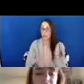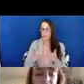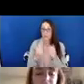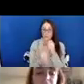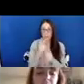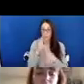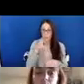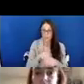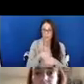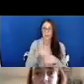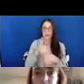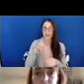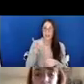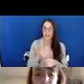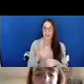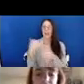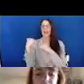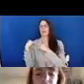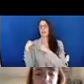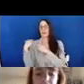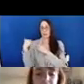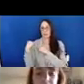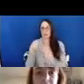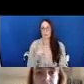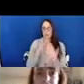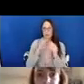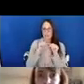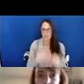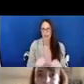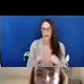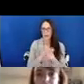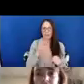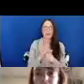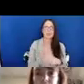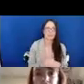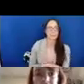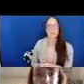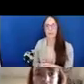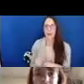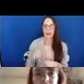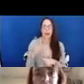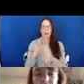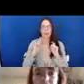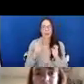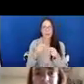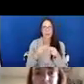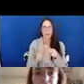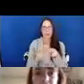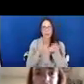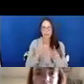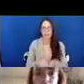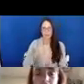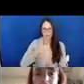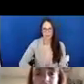in it carry responsibilities to redress this ongoing violence. I'll give a brief description of myself.